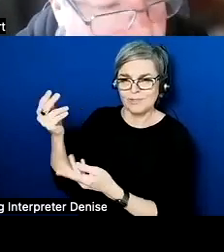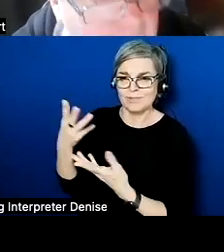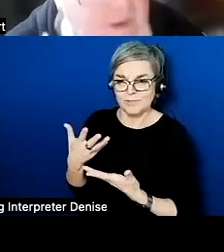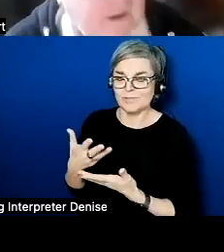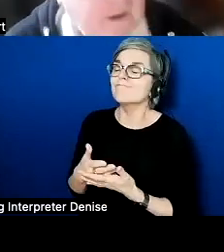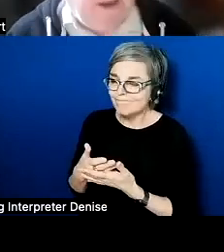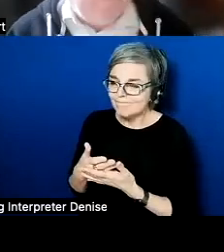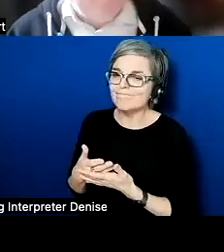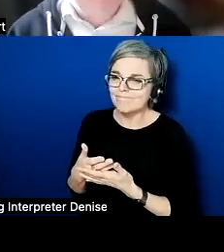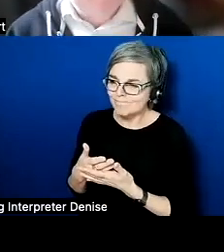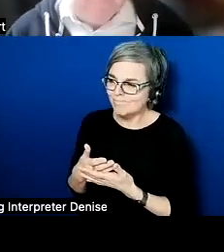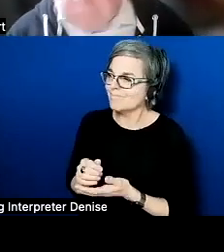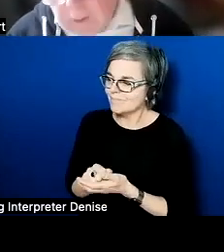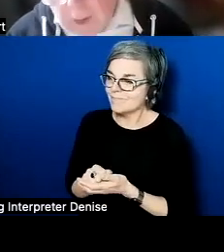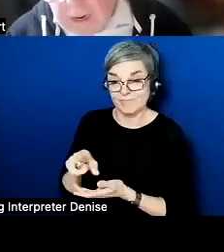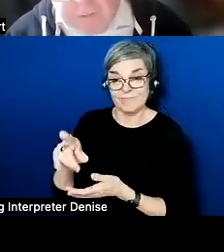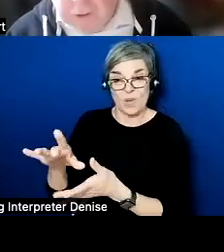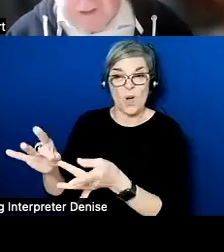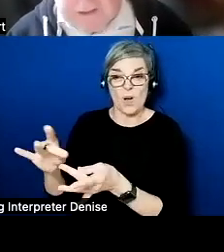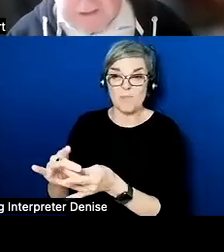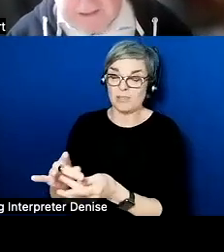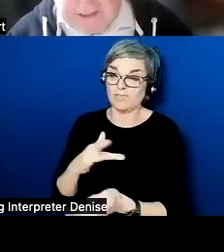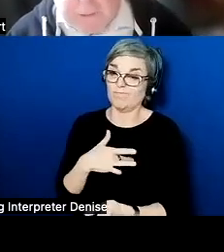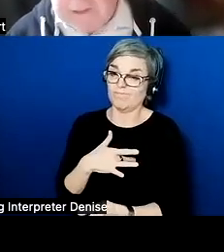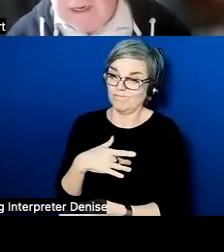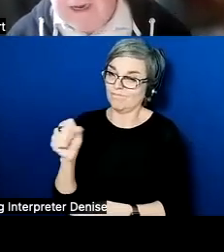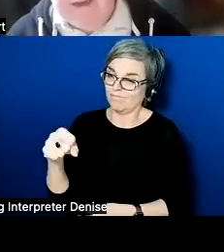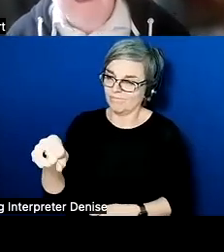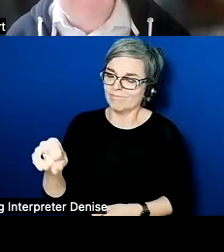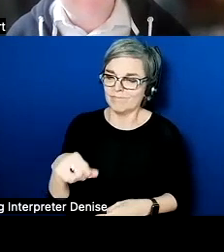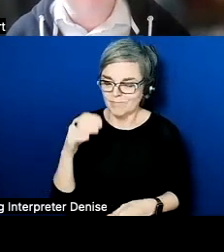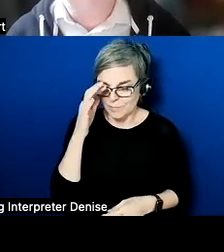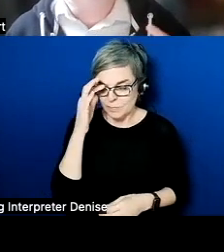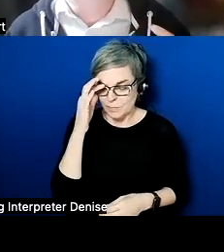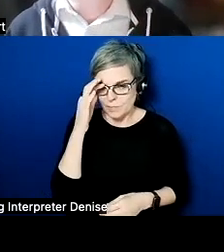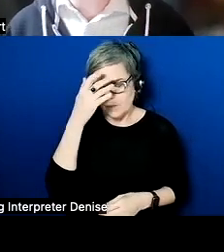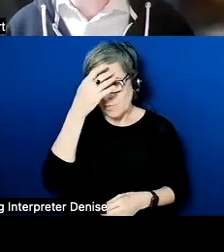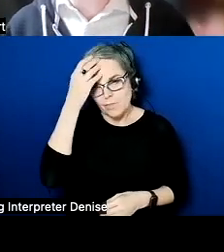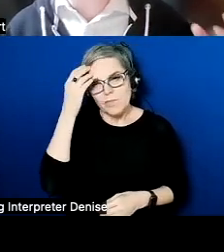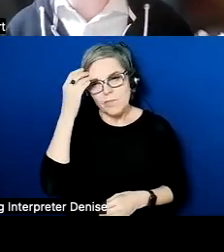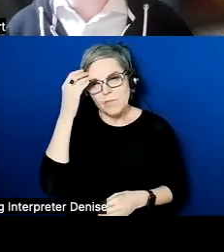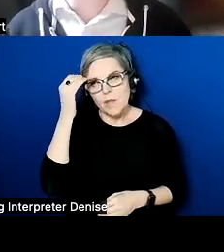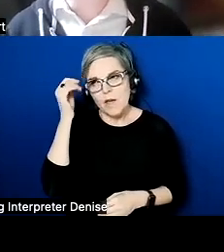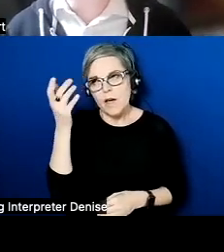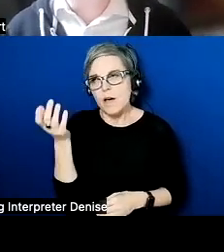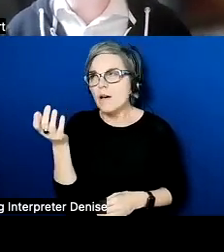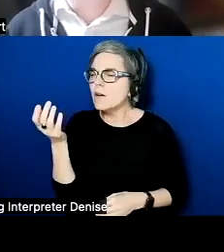think I've not gone into detail because I didn't have